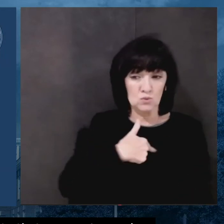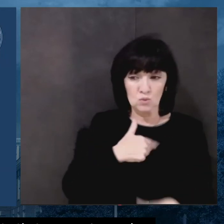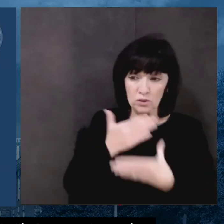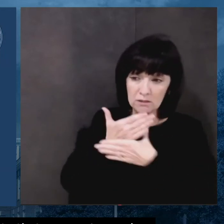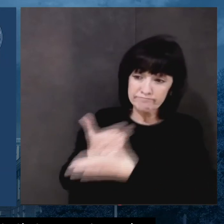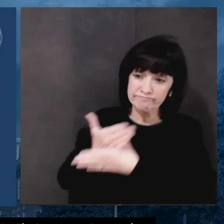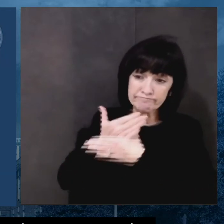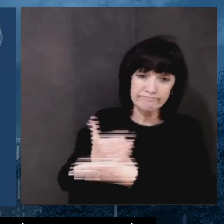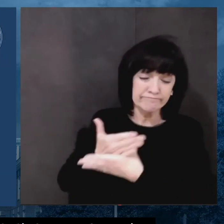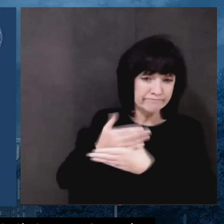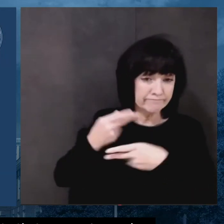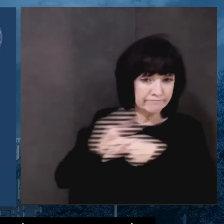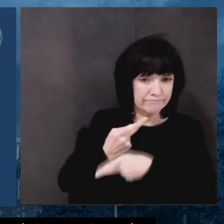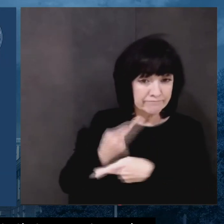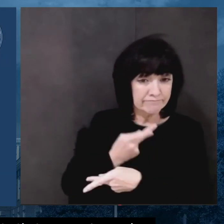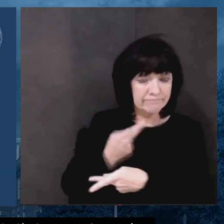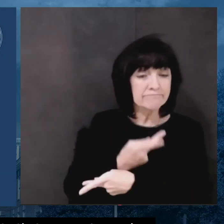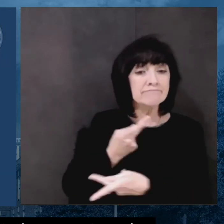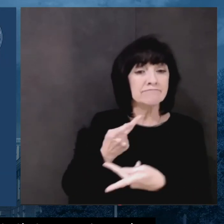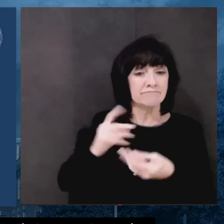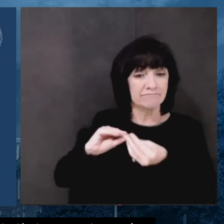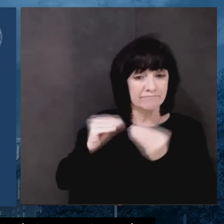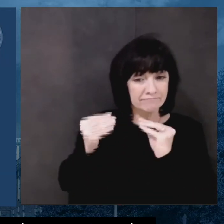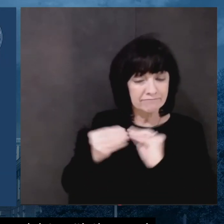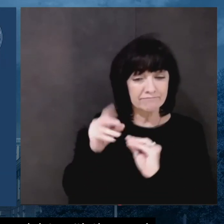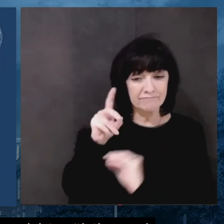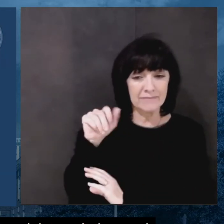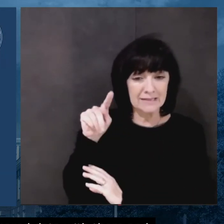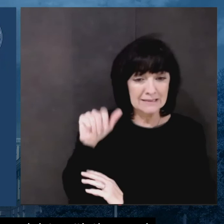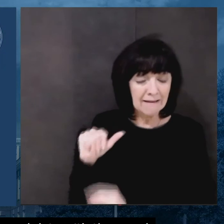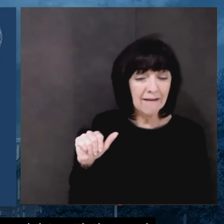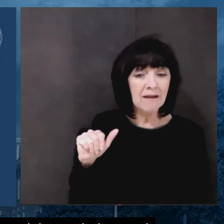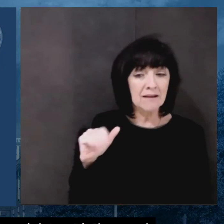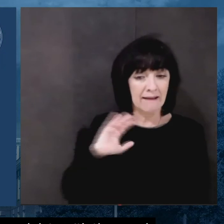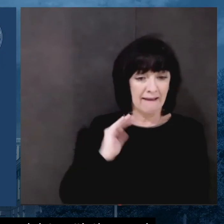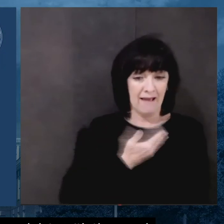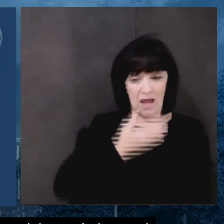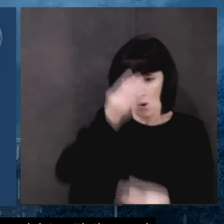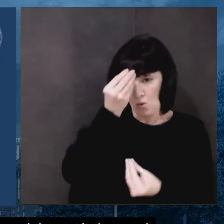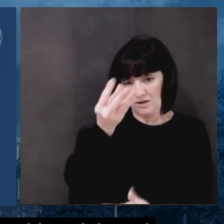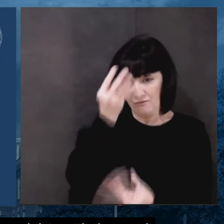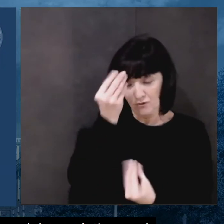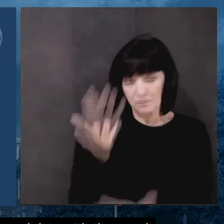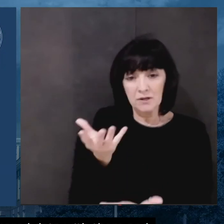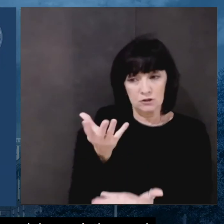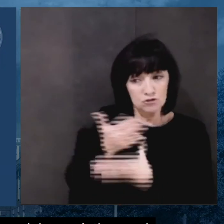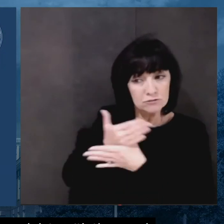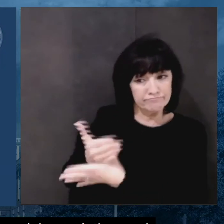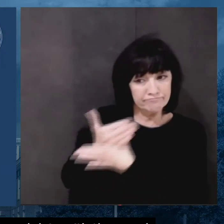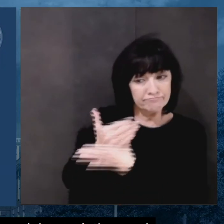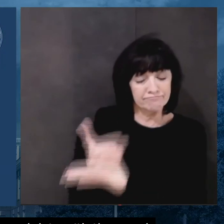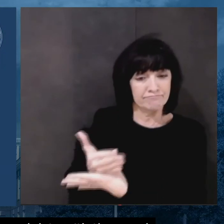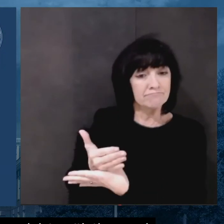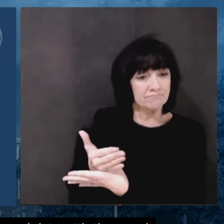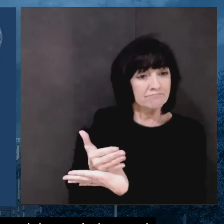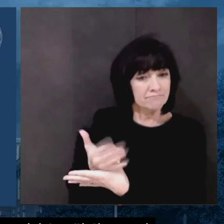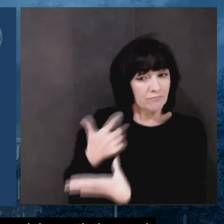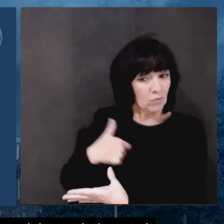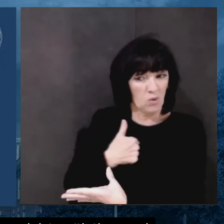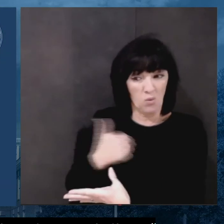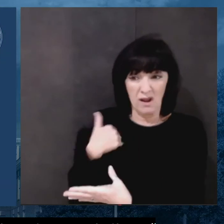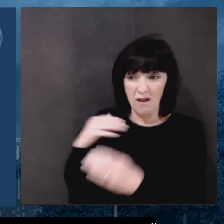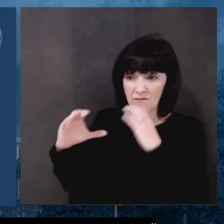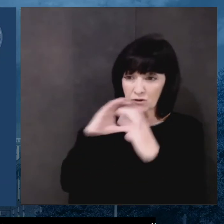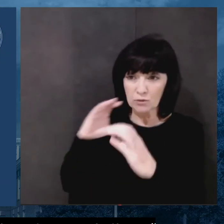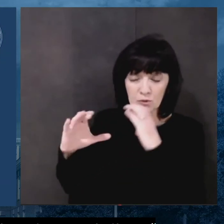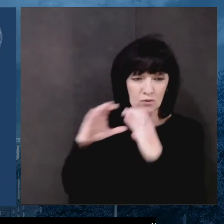them. So we're sharing the data that we have, and we're having communications. All the data,